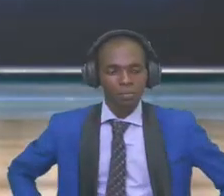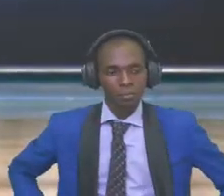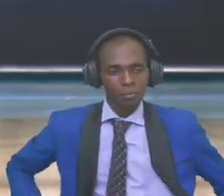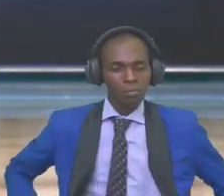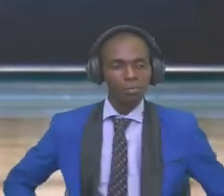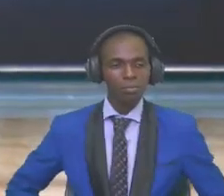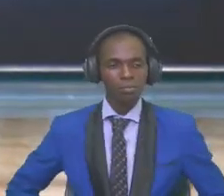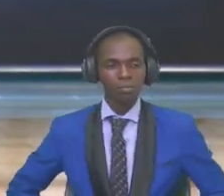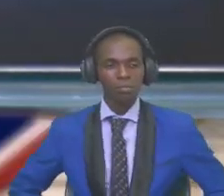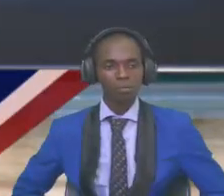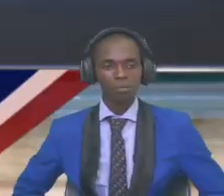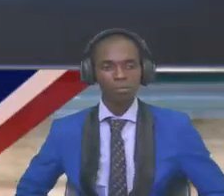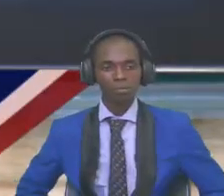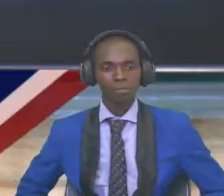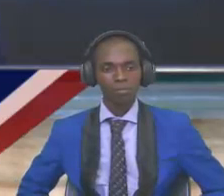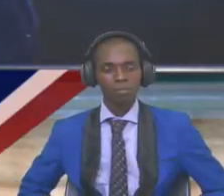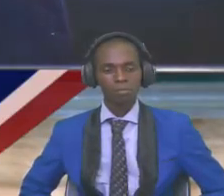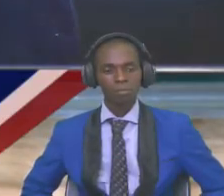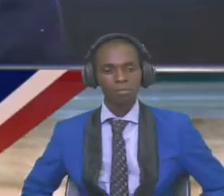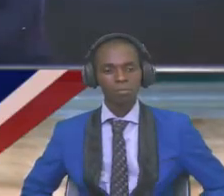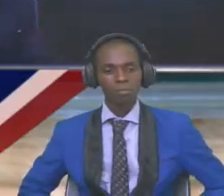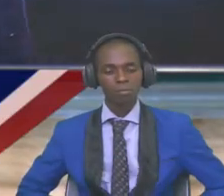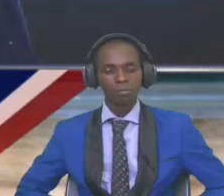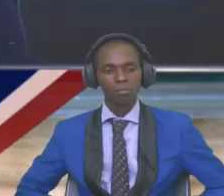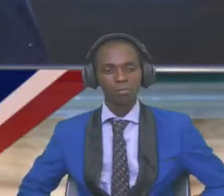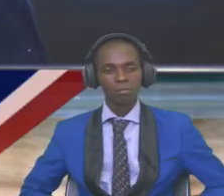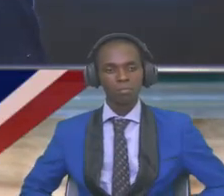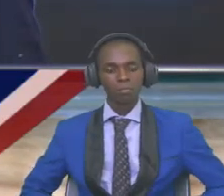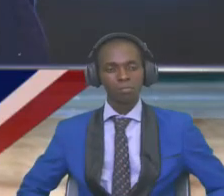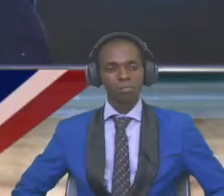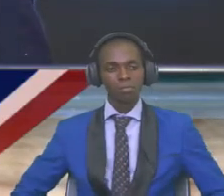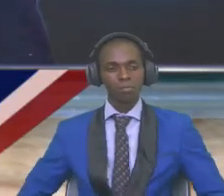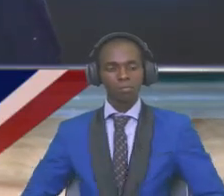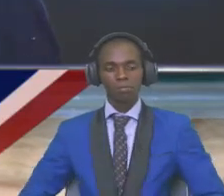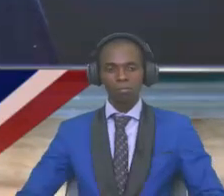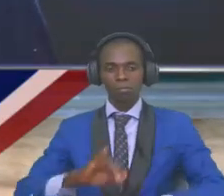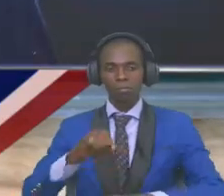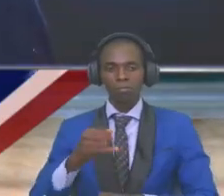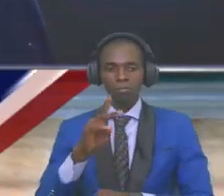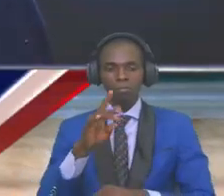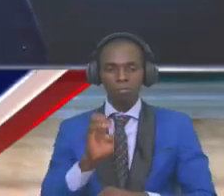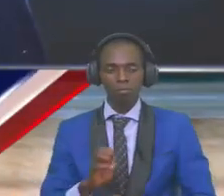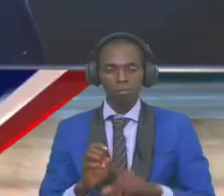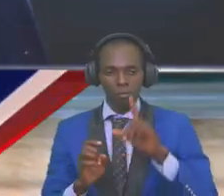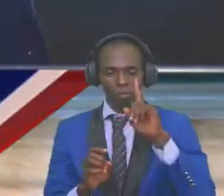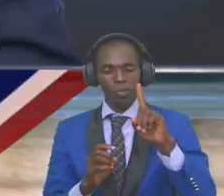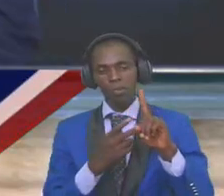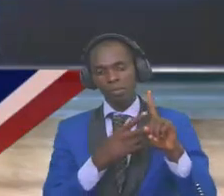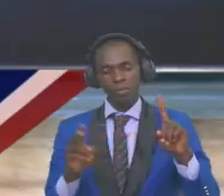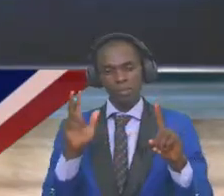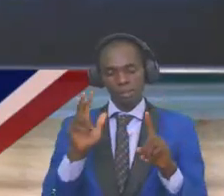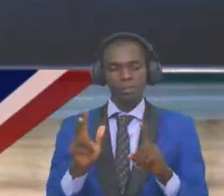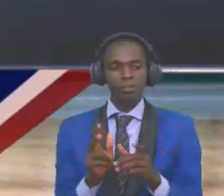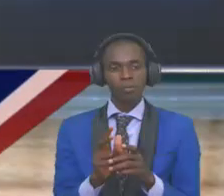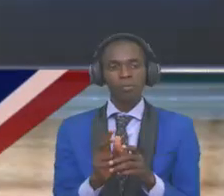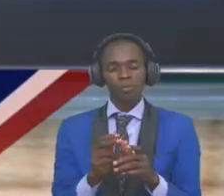Beloved, when I gave all diligence to write unto you of the common salvation, it